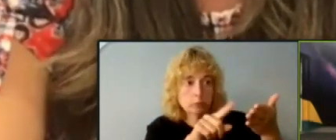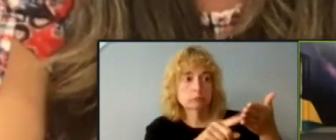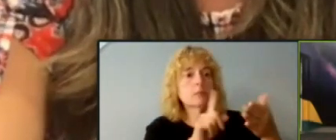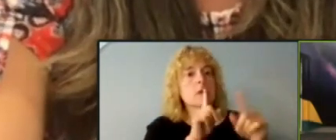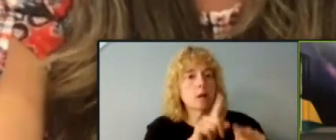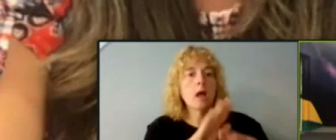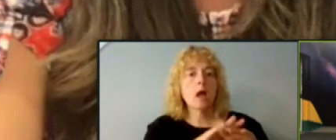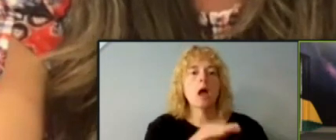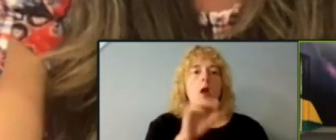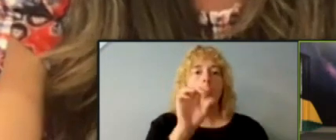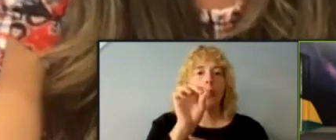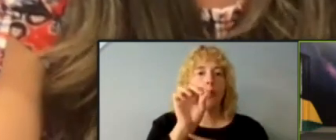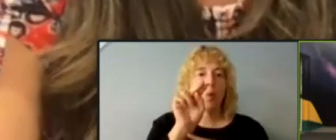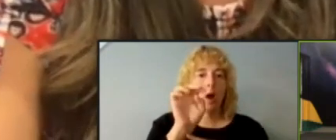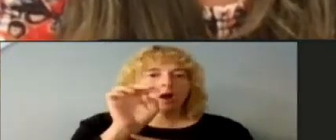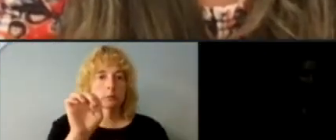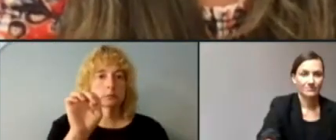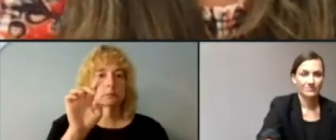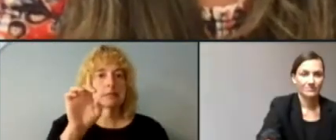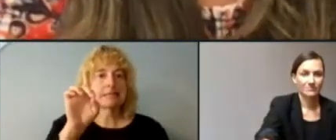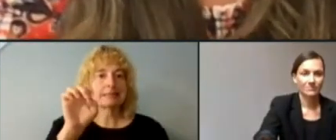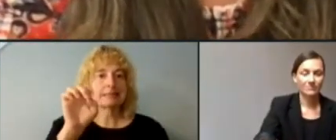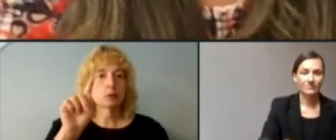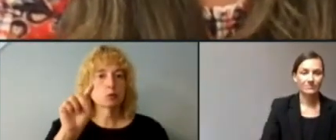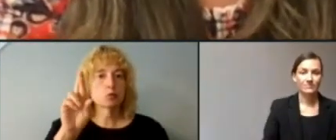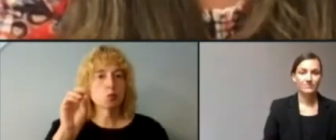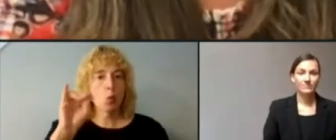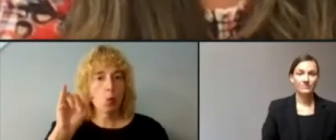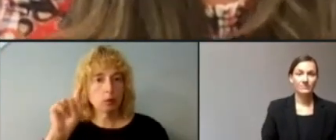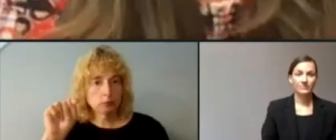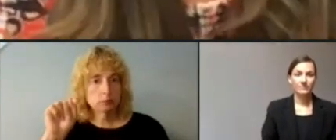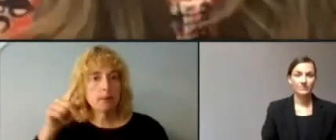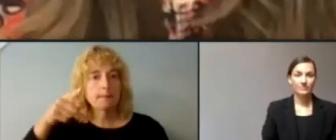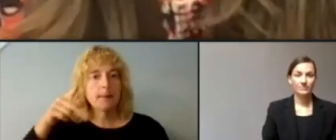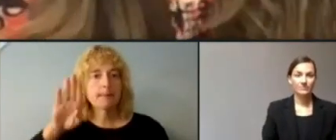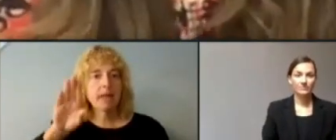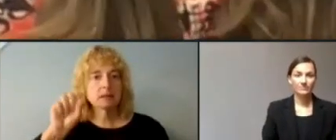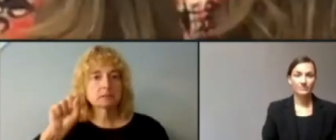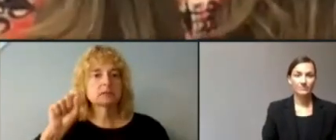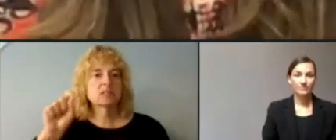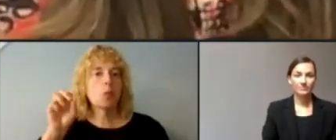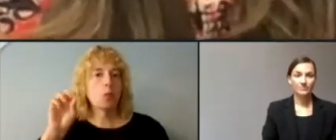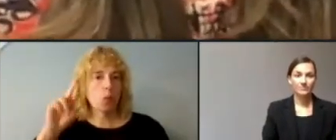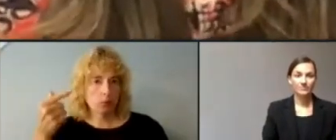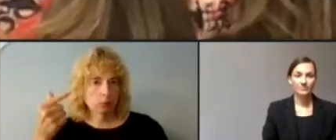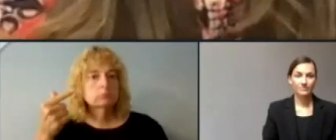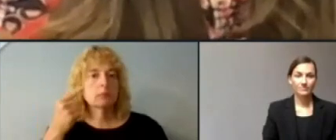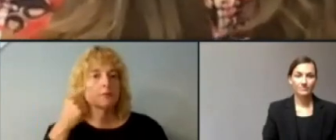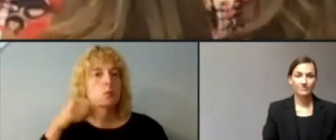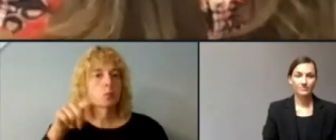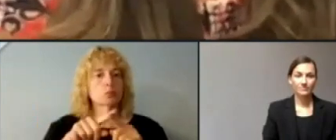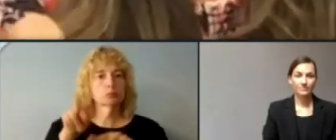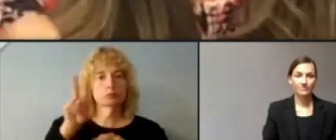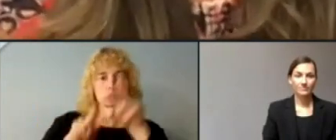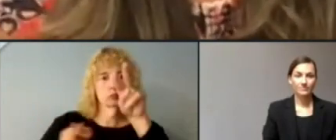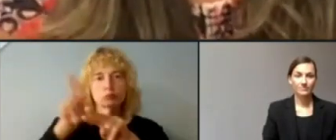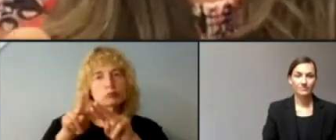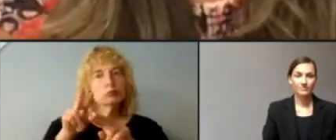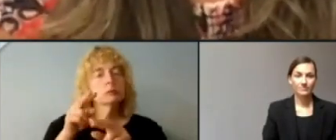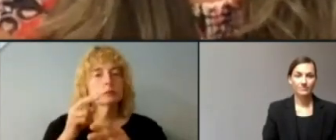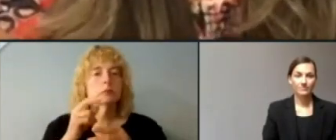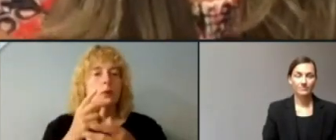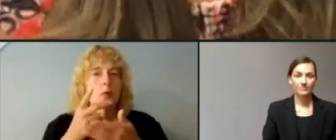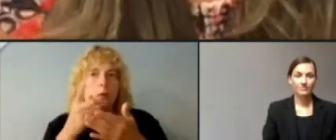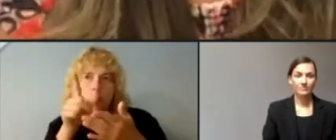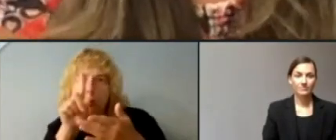onedetroitpbs.org in the future. So before we start, for our experts, I want to remind you to please